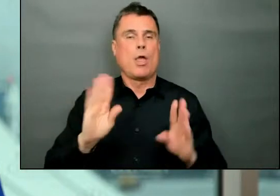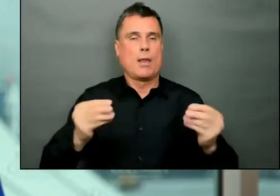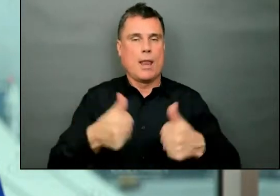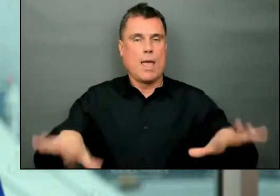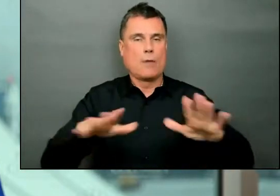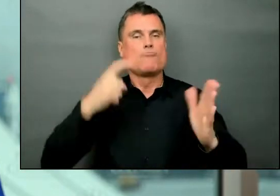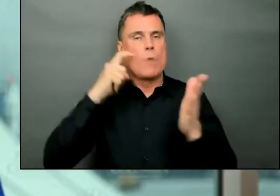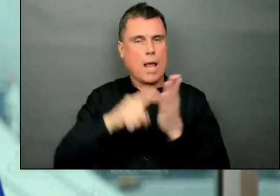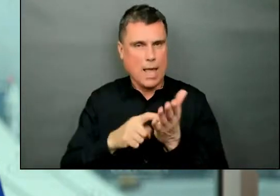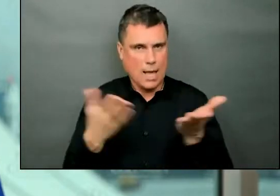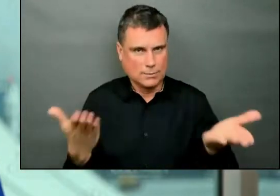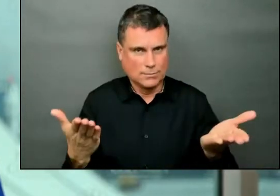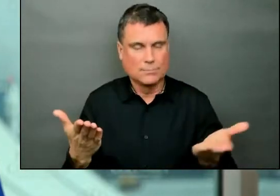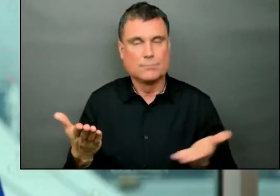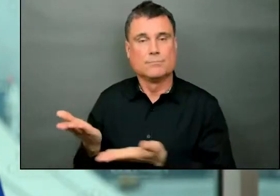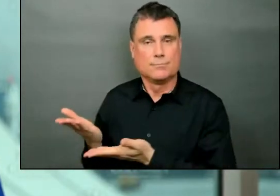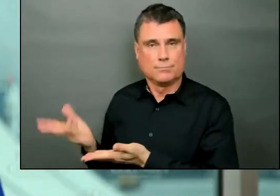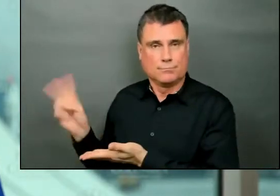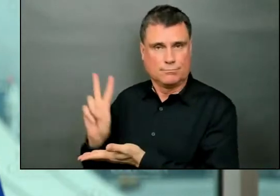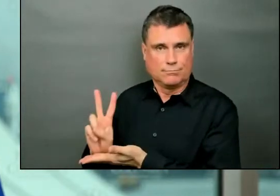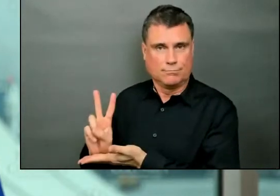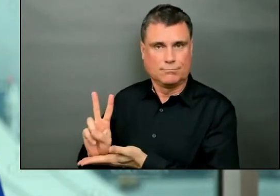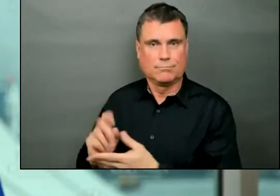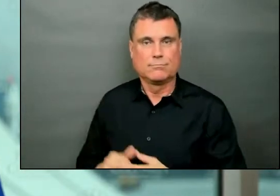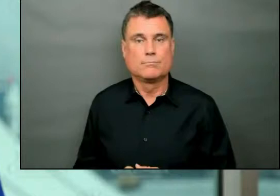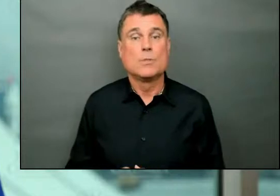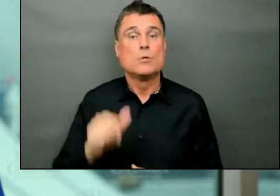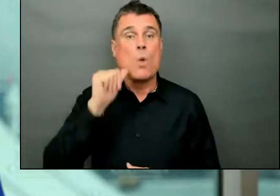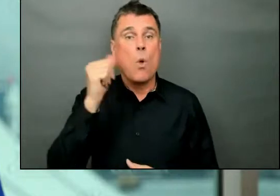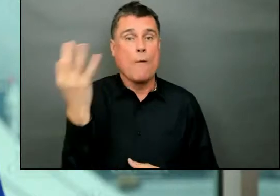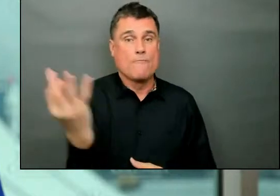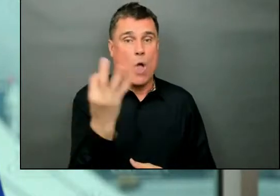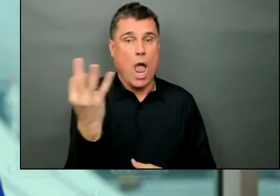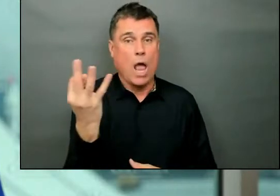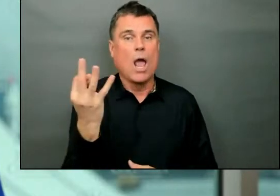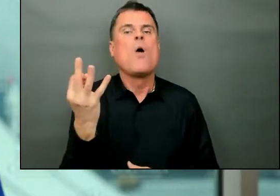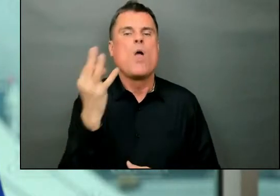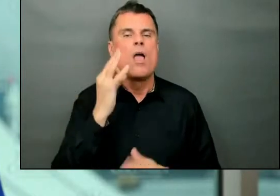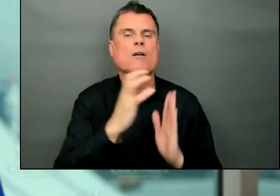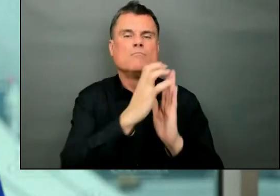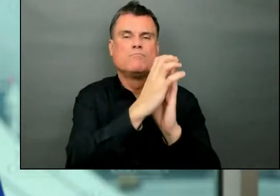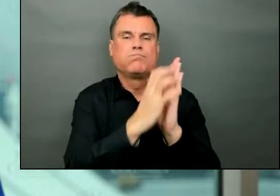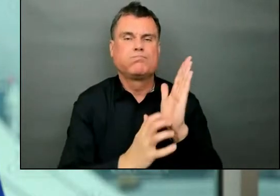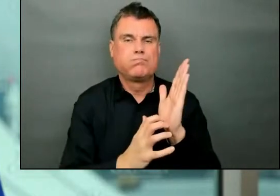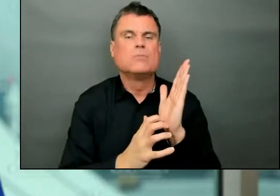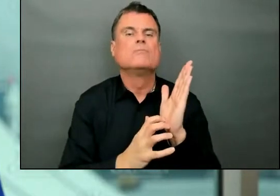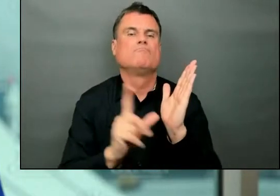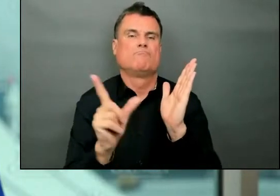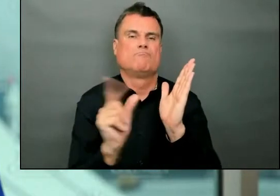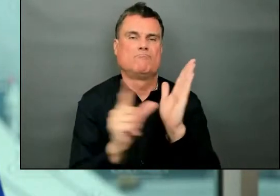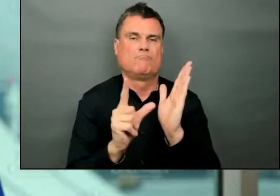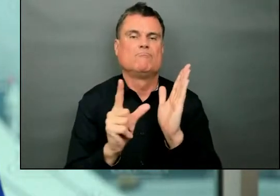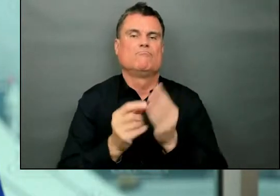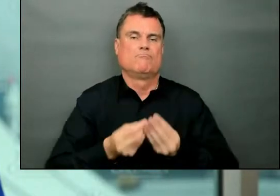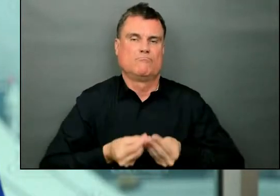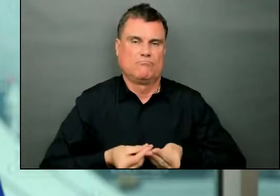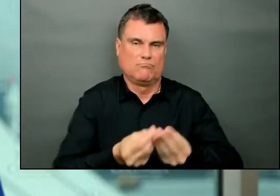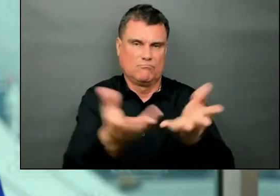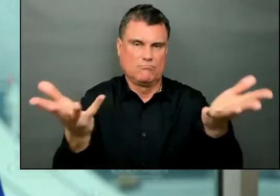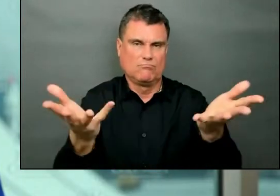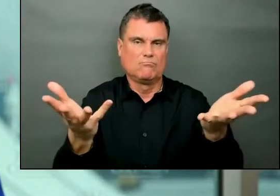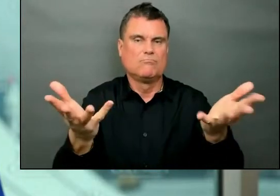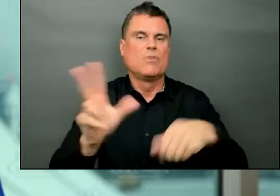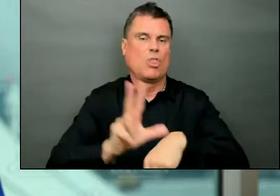Tomorrow, Friday, we'll be providing a written briefing at around 3 o'clock with updated information on COVID-19 cases in